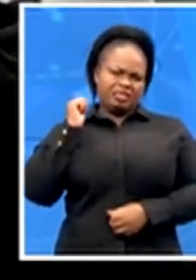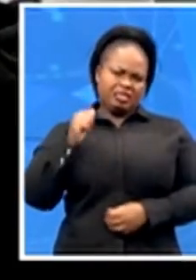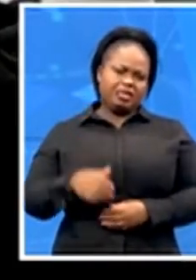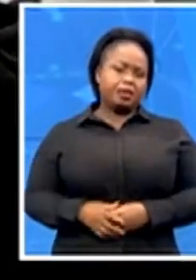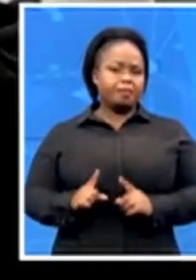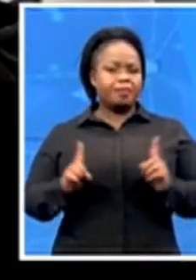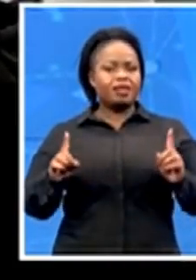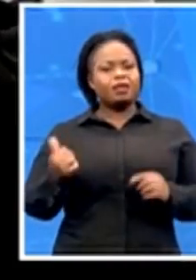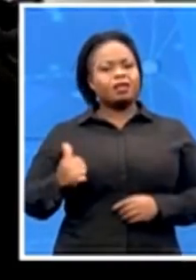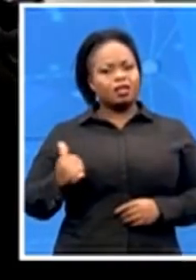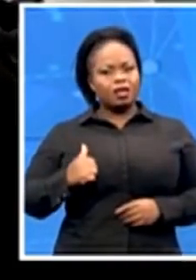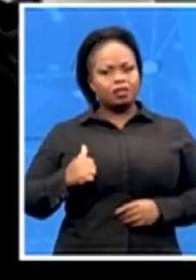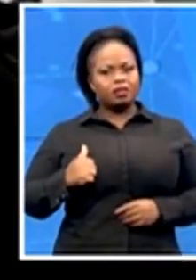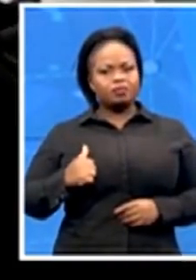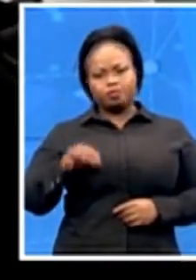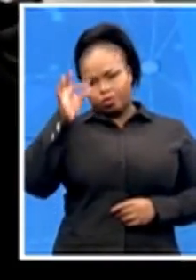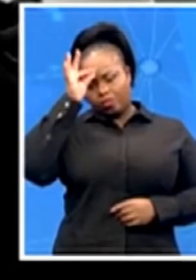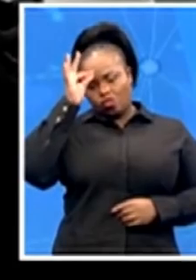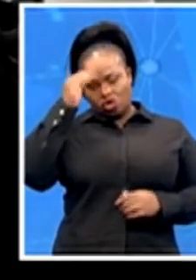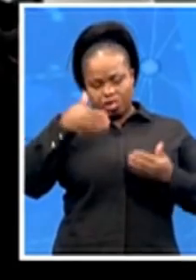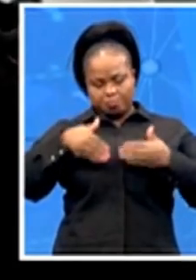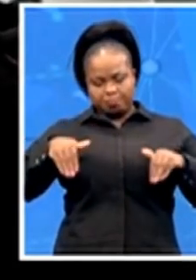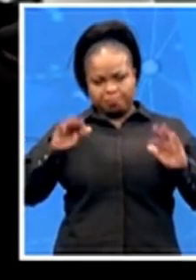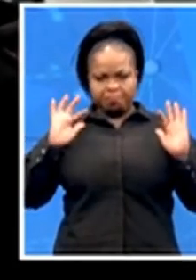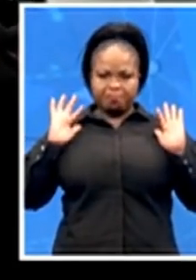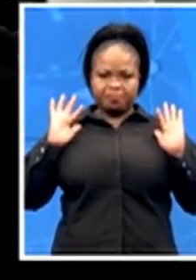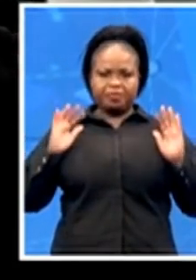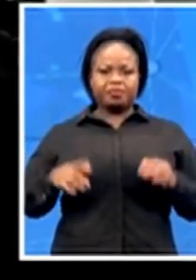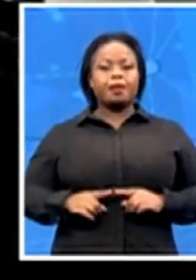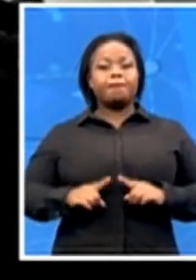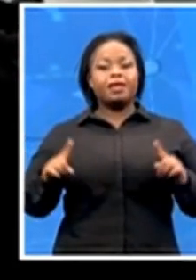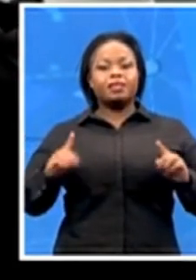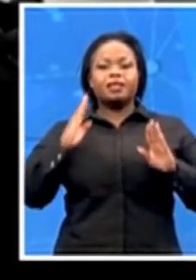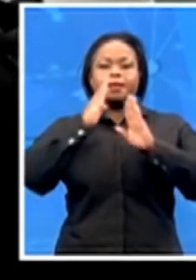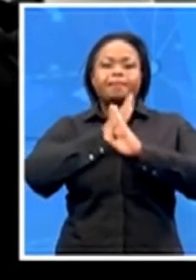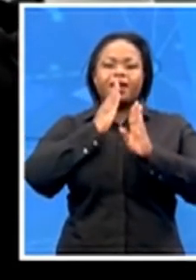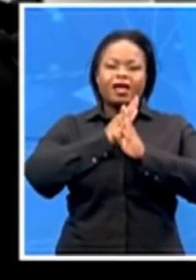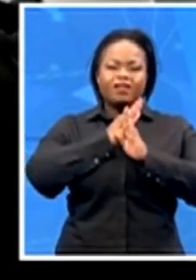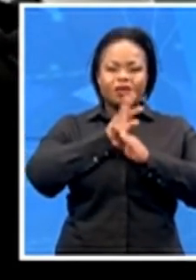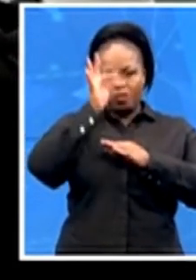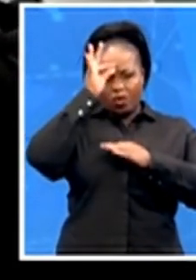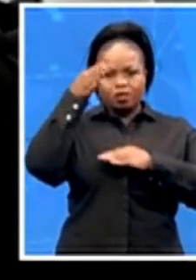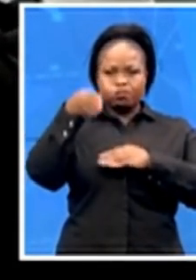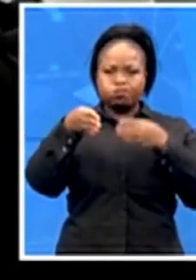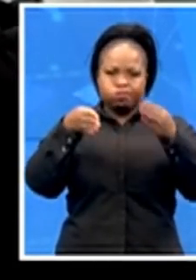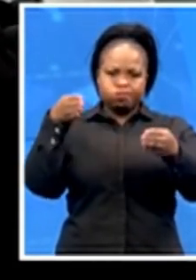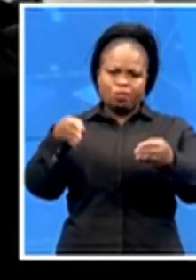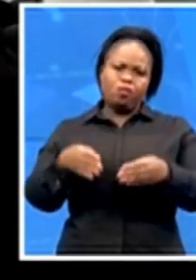but also deploy other assets, deploy other resources, because they've got the capability and the capacity